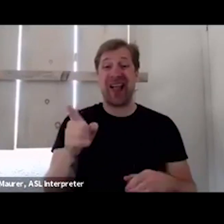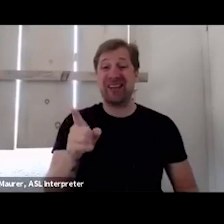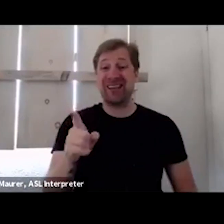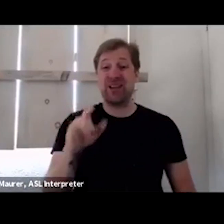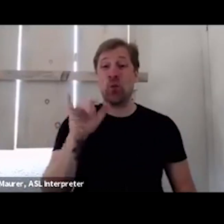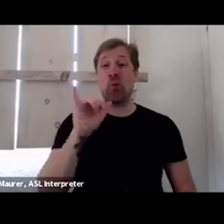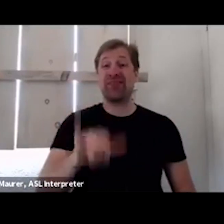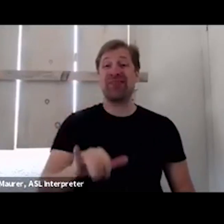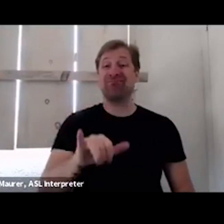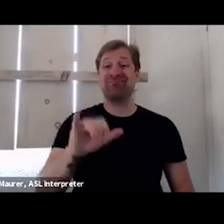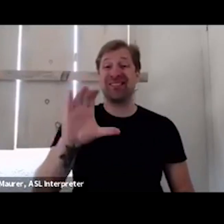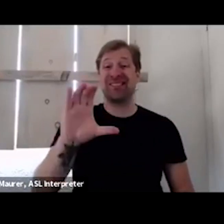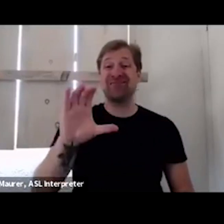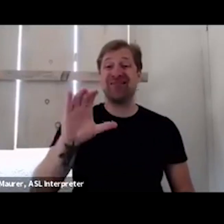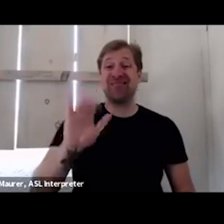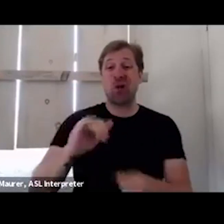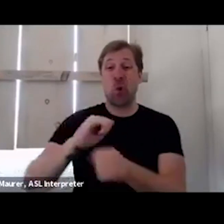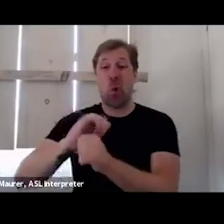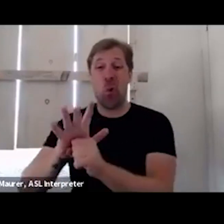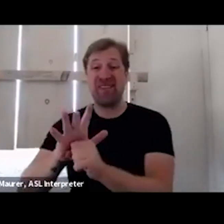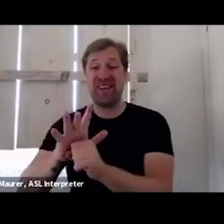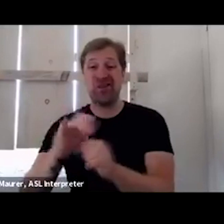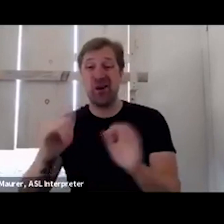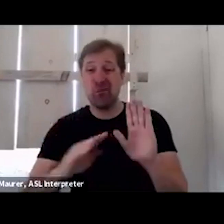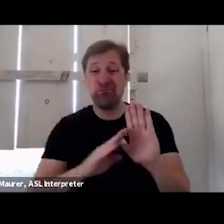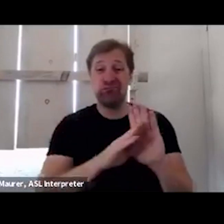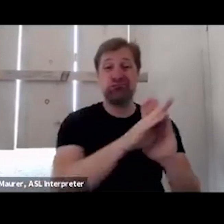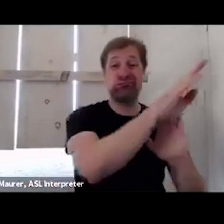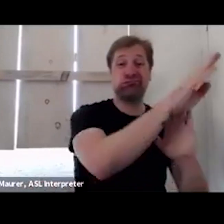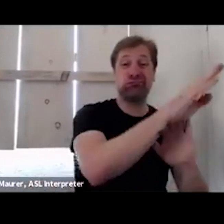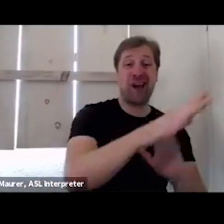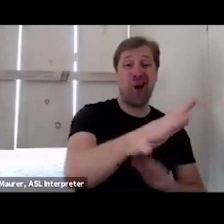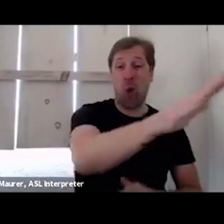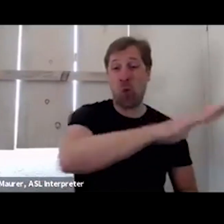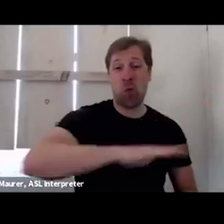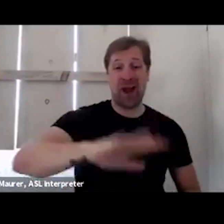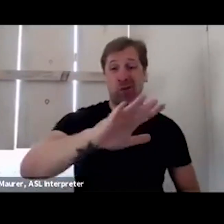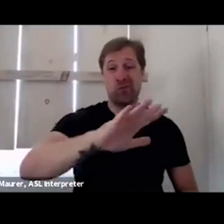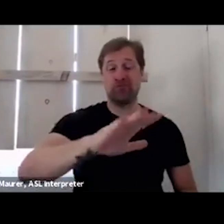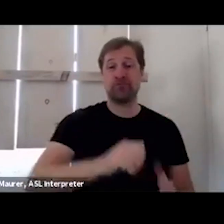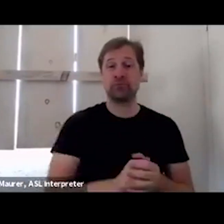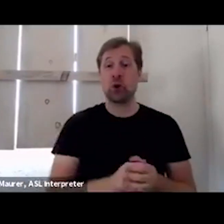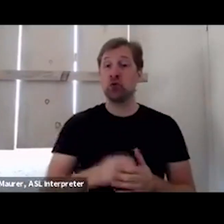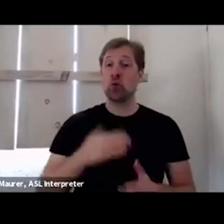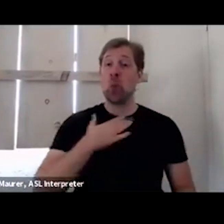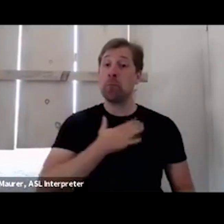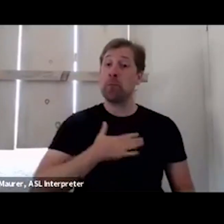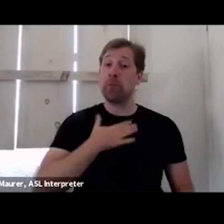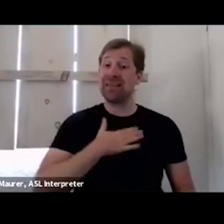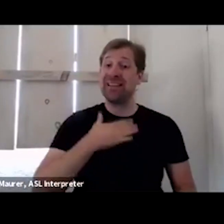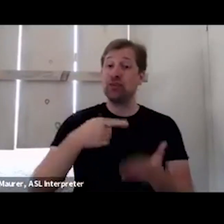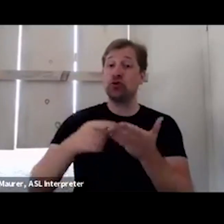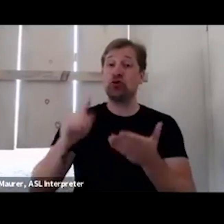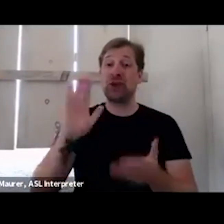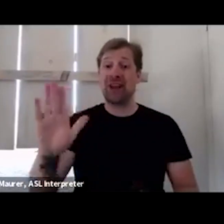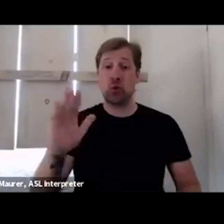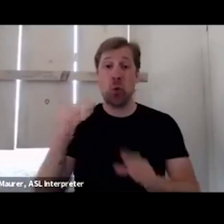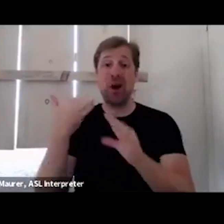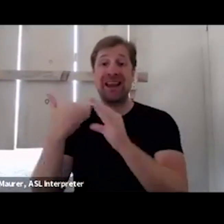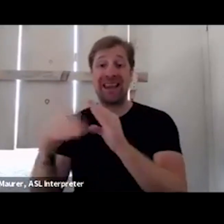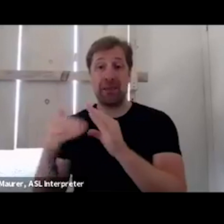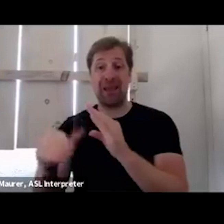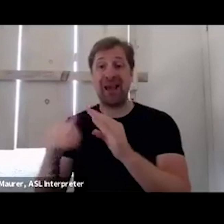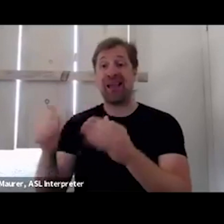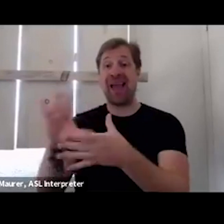all around us. Now, here are some highlights of the TA. Please check your email and the comments